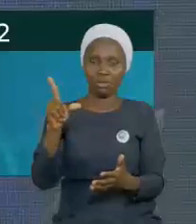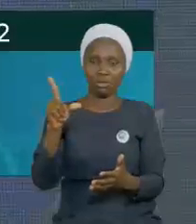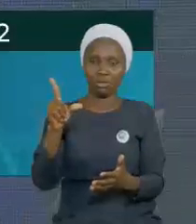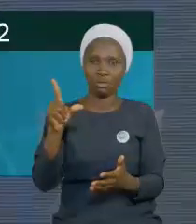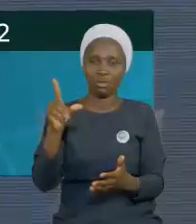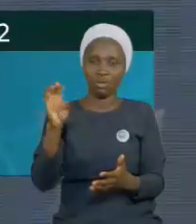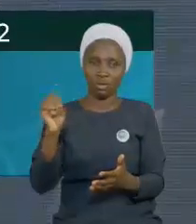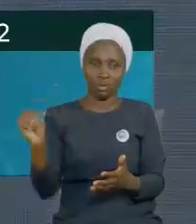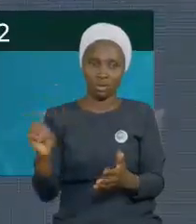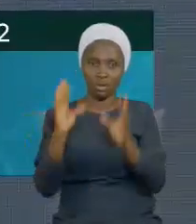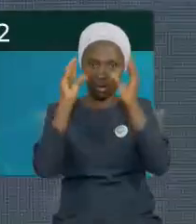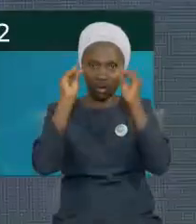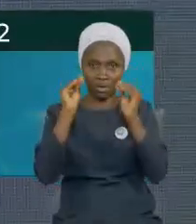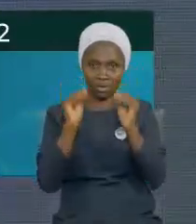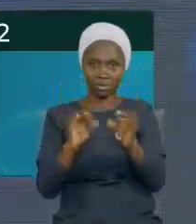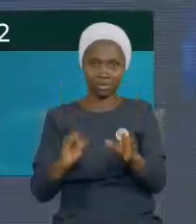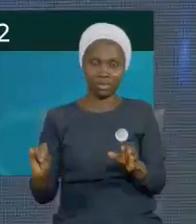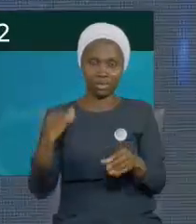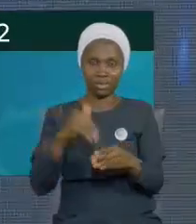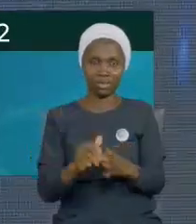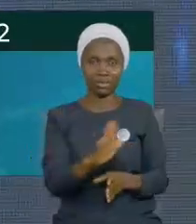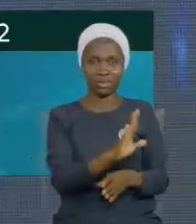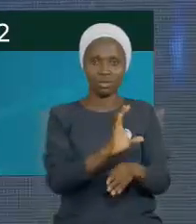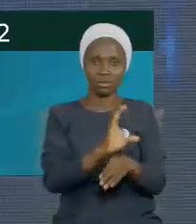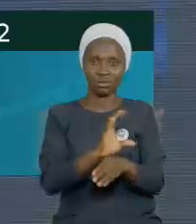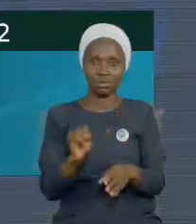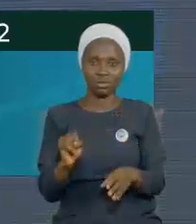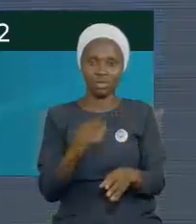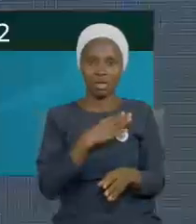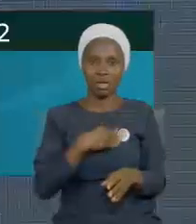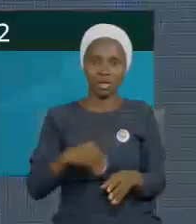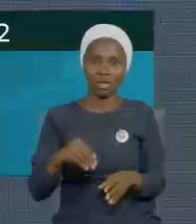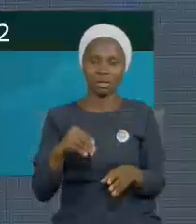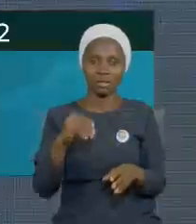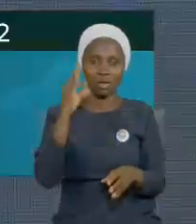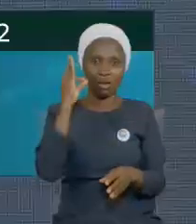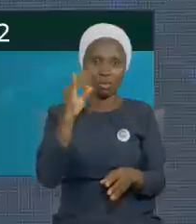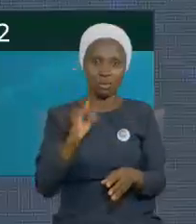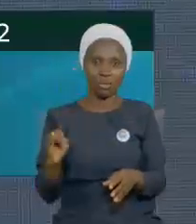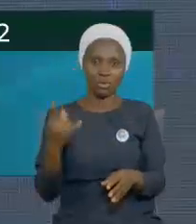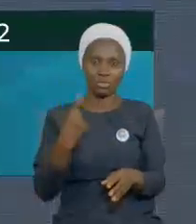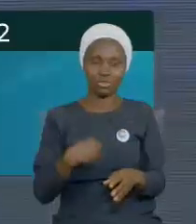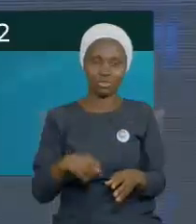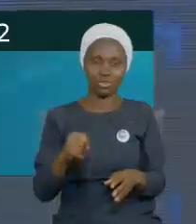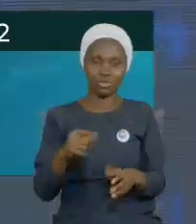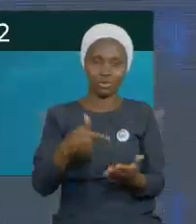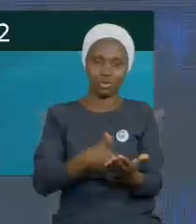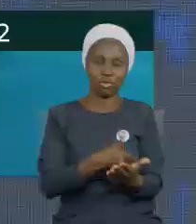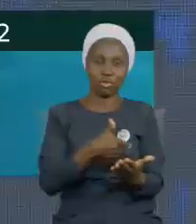teaching in their synagogues and preaching the gospel, the good news of